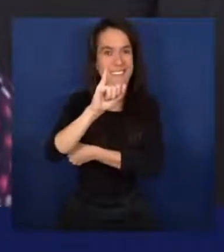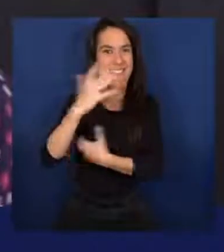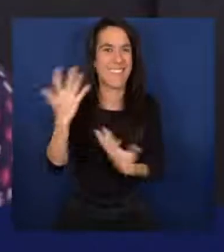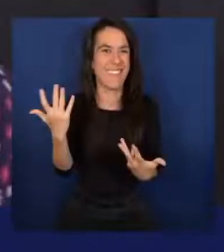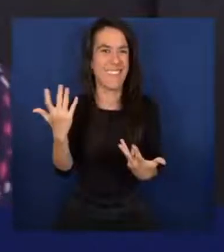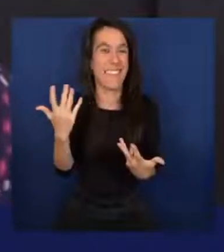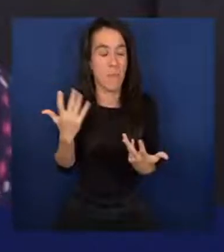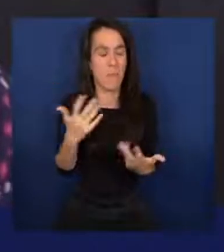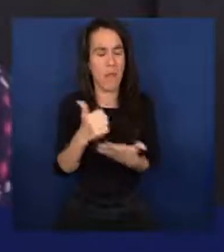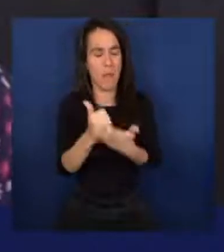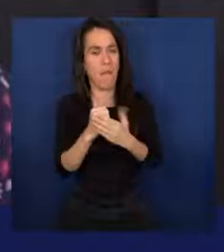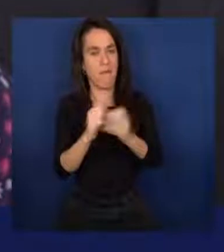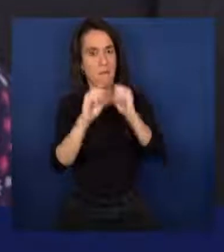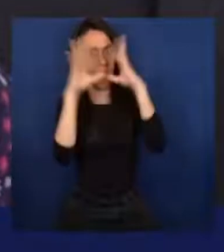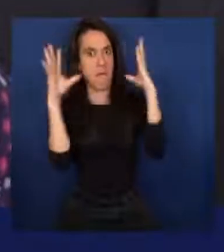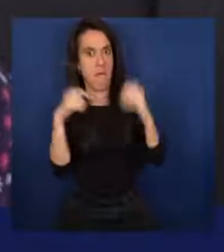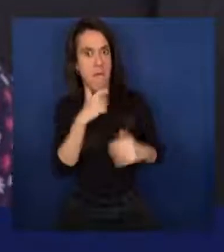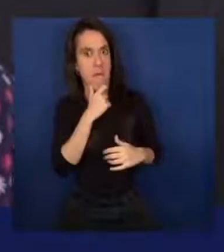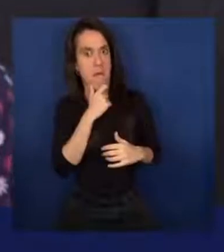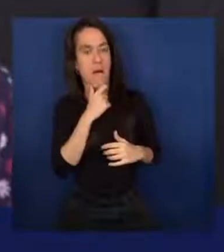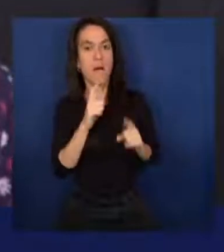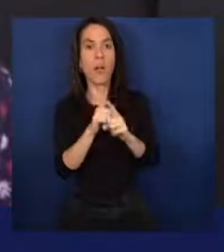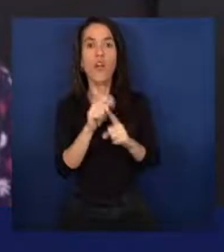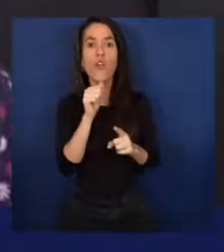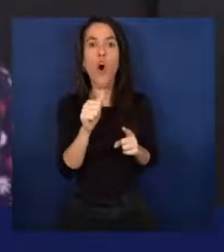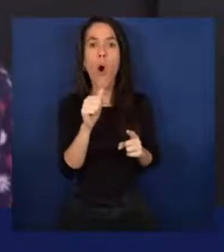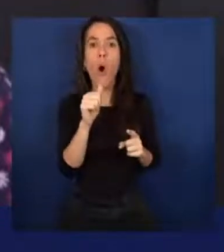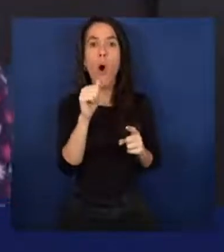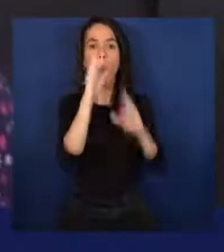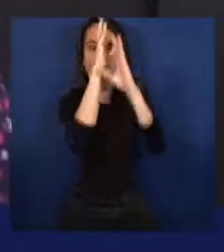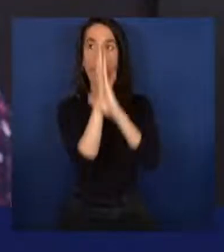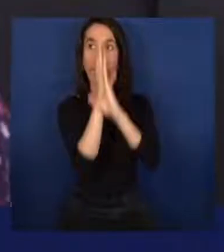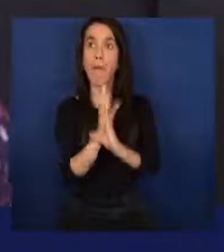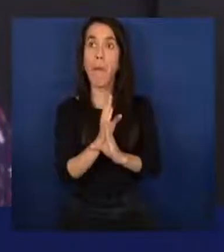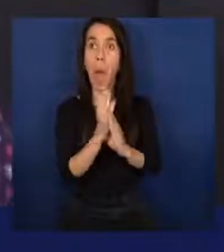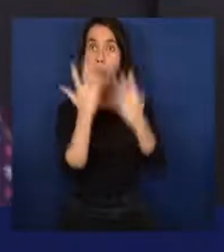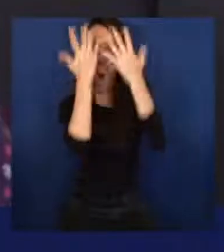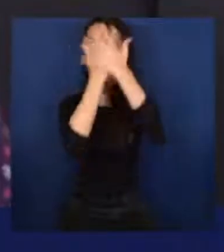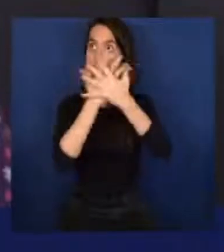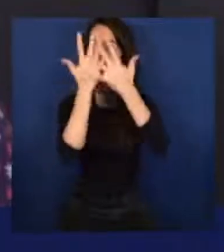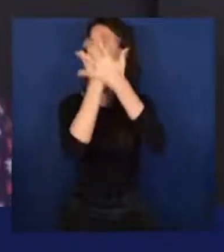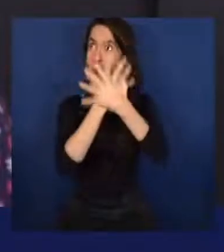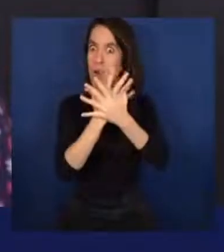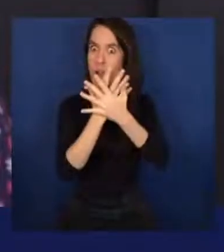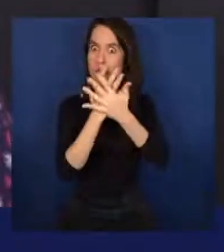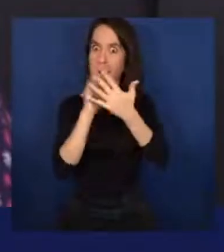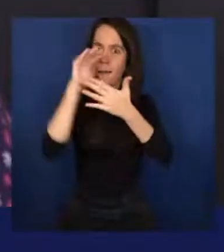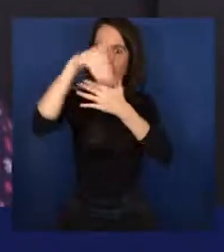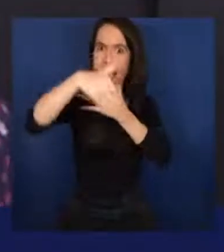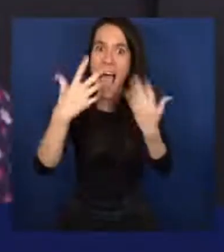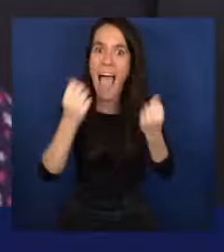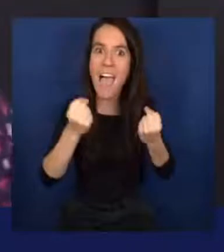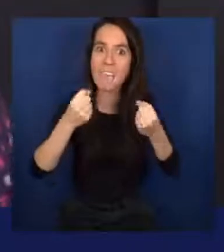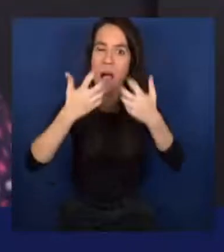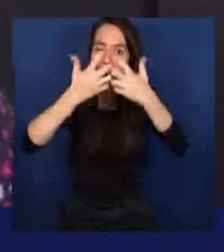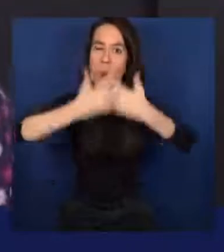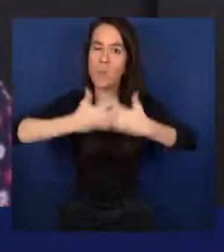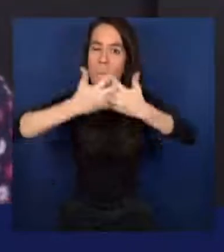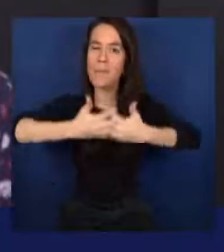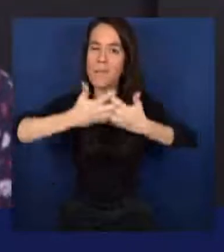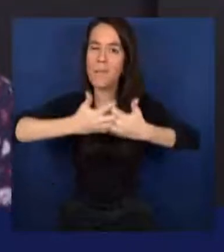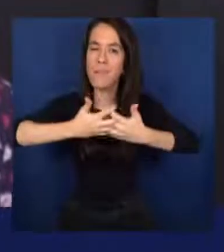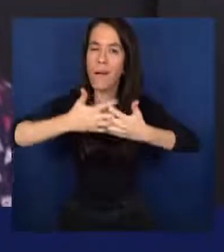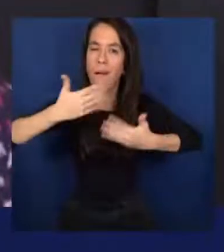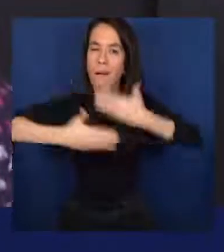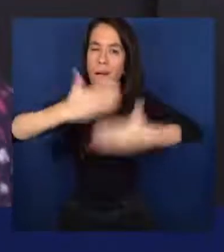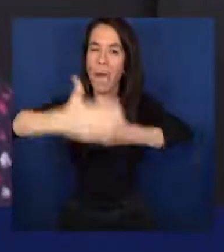right? Just disclosing the fact that you're using automatic methods to make decisions. I mean, that label helps a lot, because then you're like,